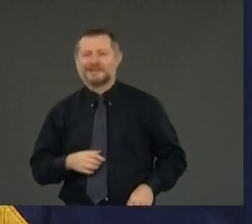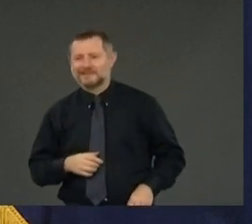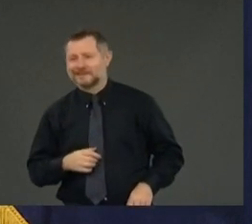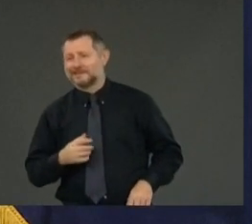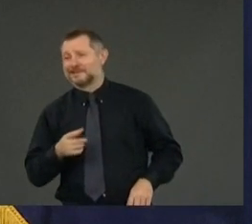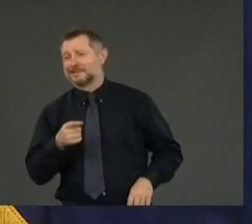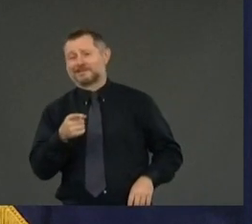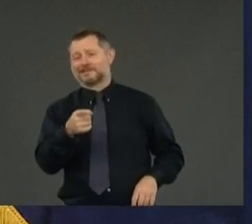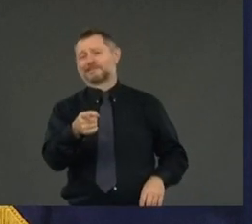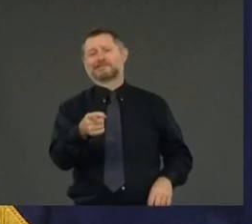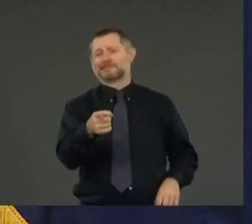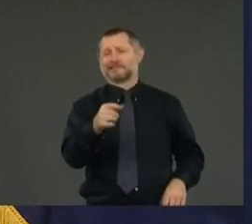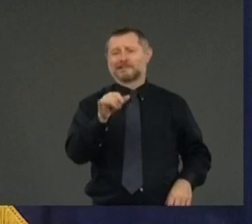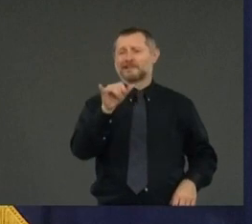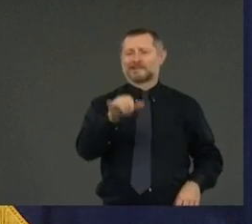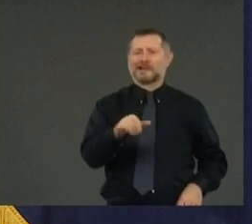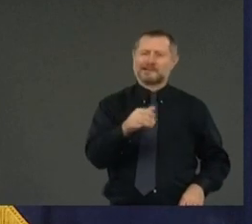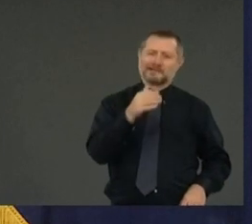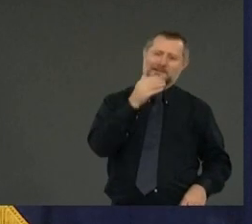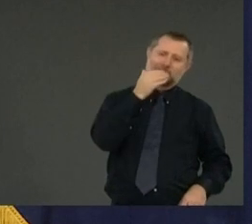That is a good question.